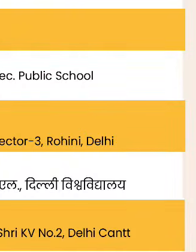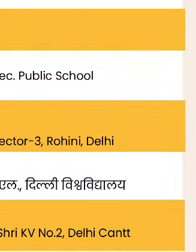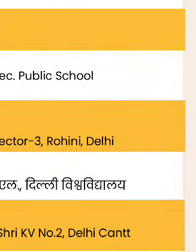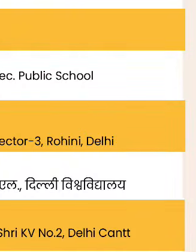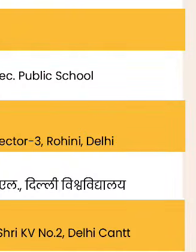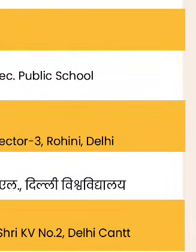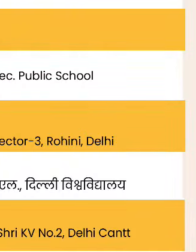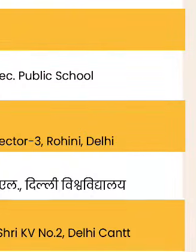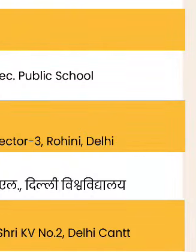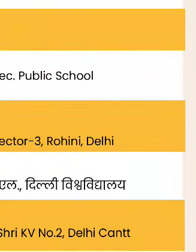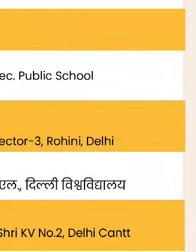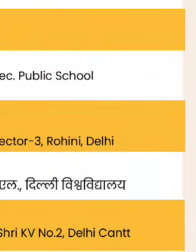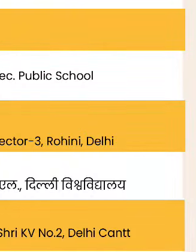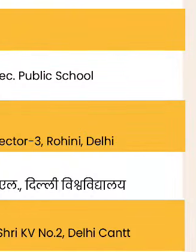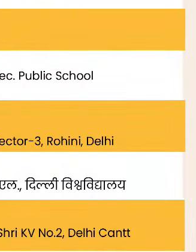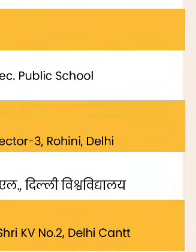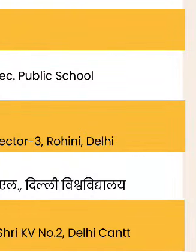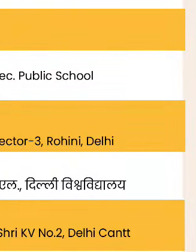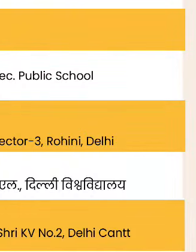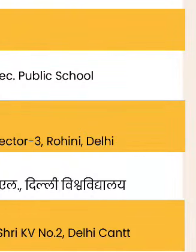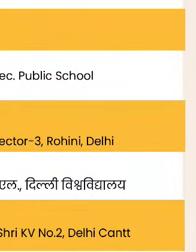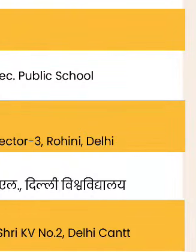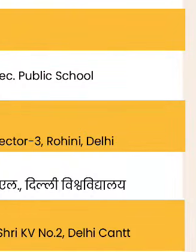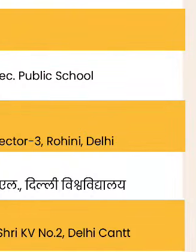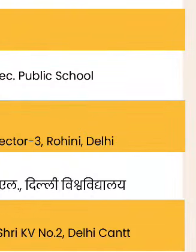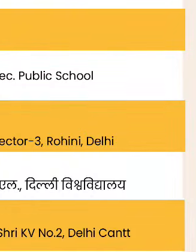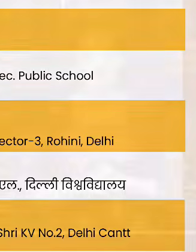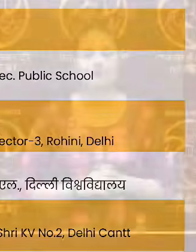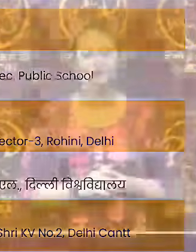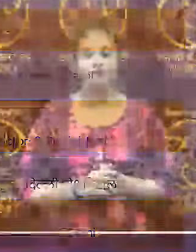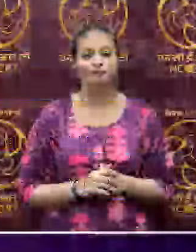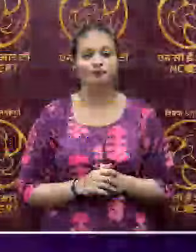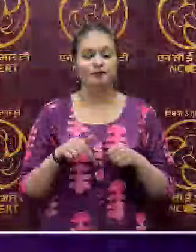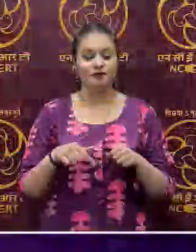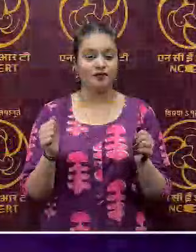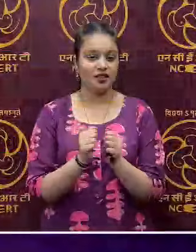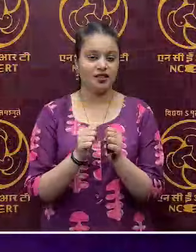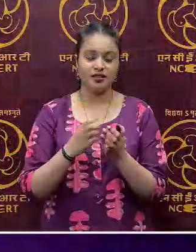be Smart, Be Safe, and rest of the programs will follow. With